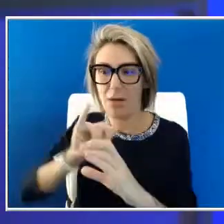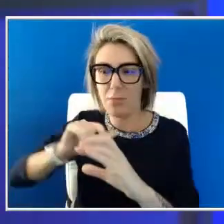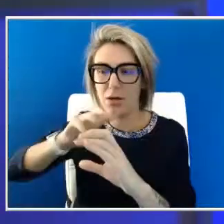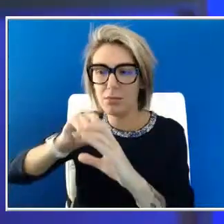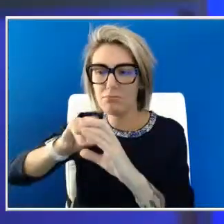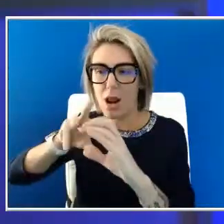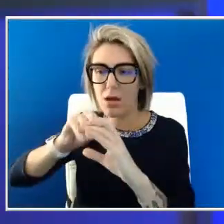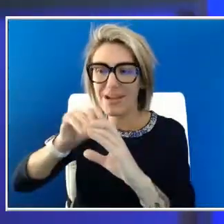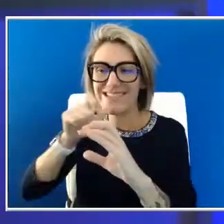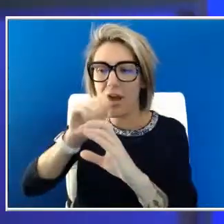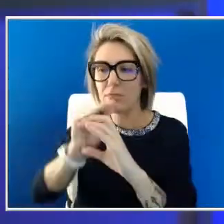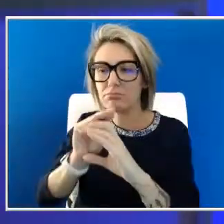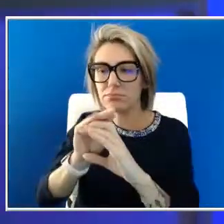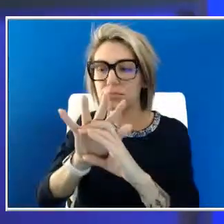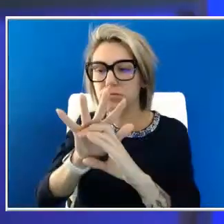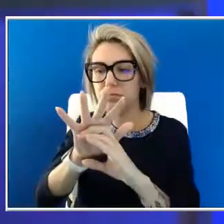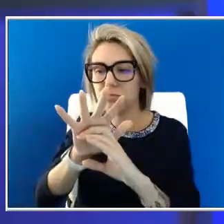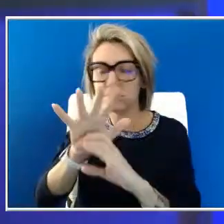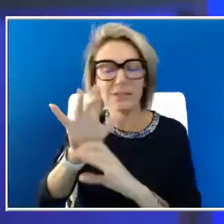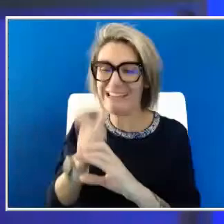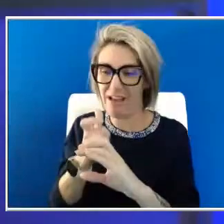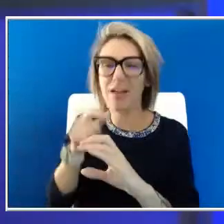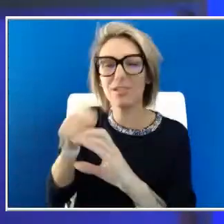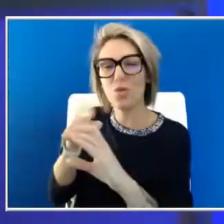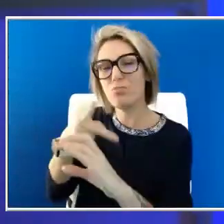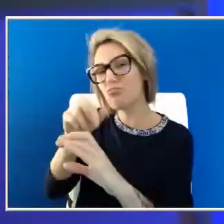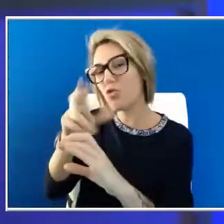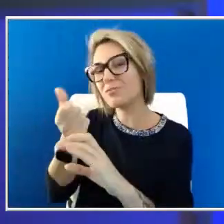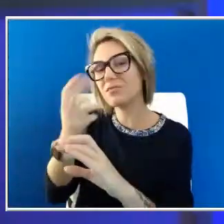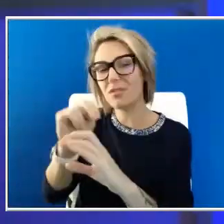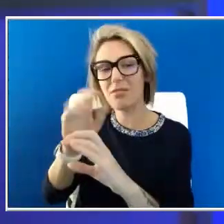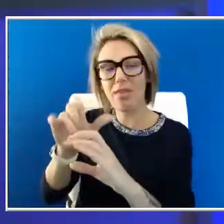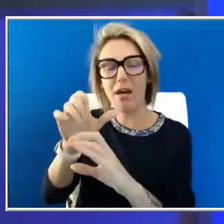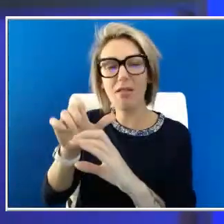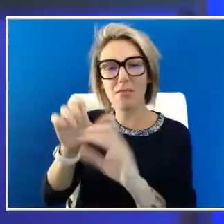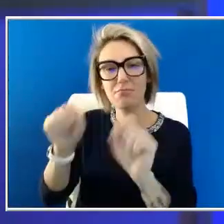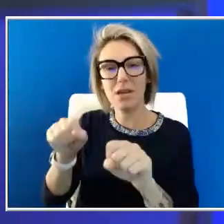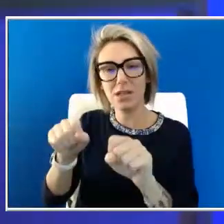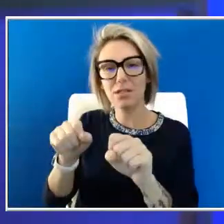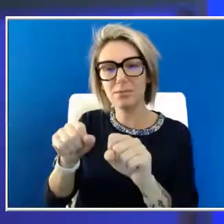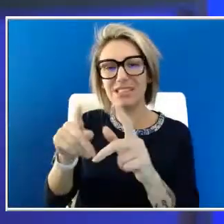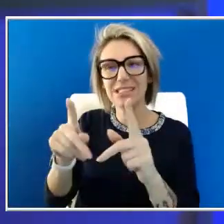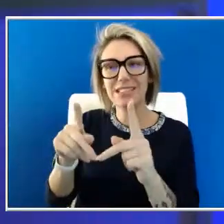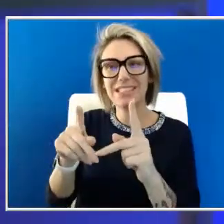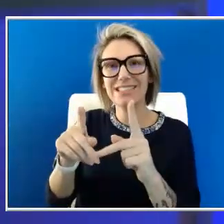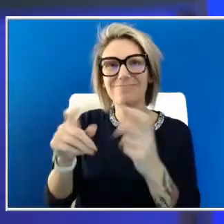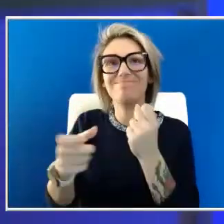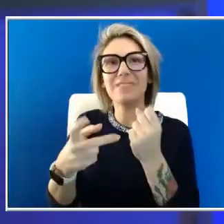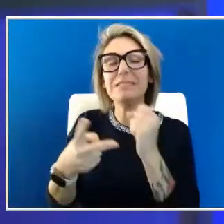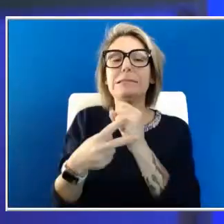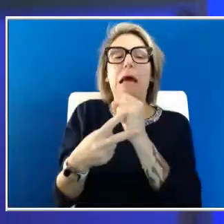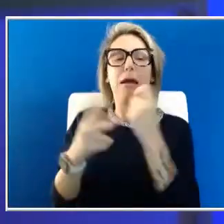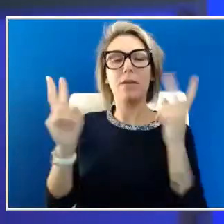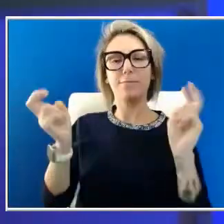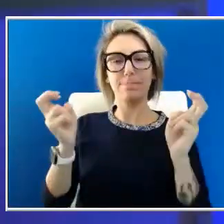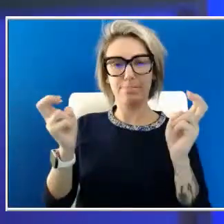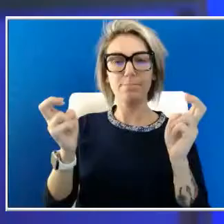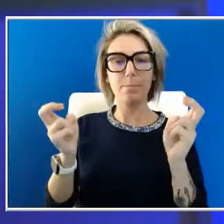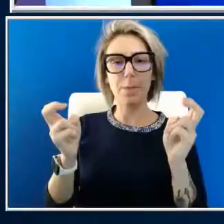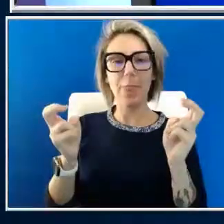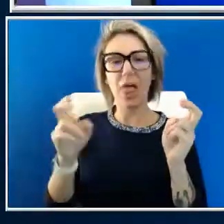with no dose beyond that. And that's really the ability to then spare normal tissue and possibly reduce side effects for